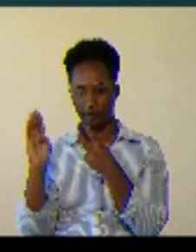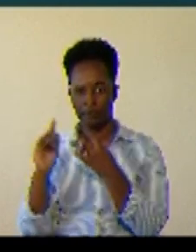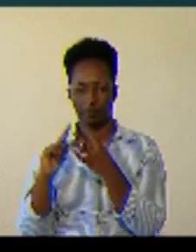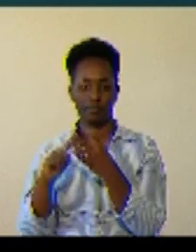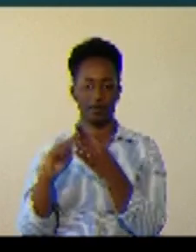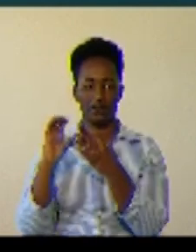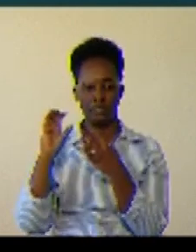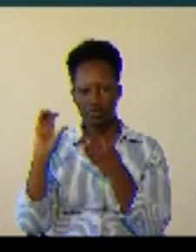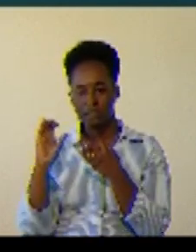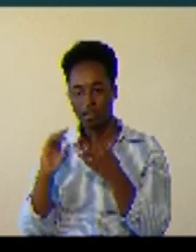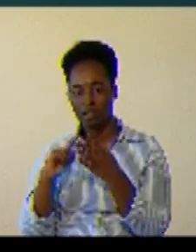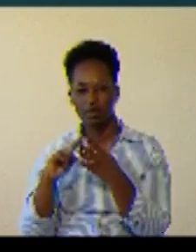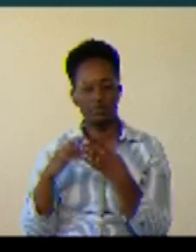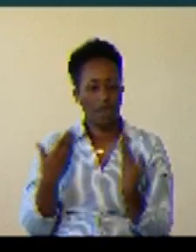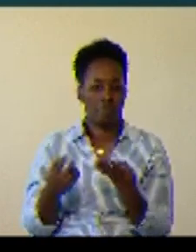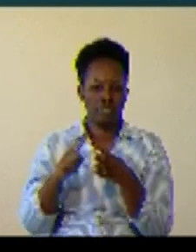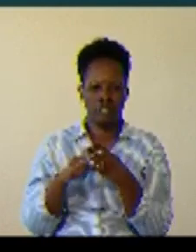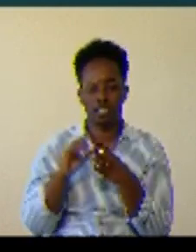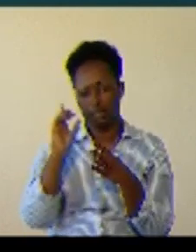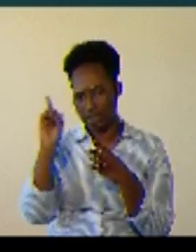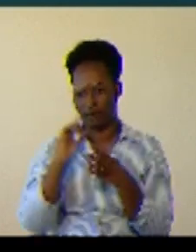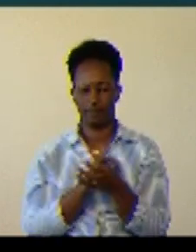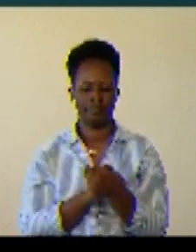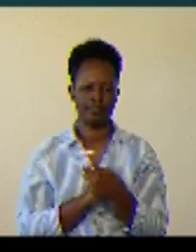ionic radius, or melting point?